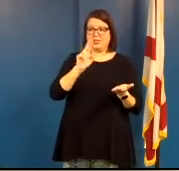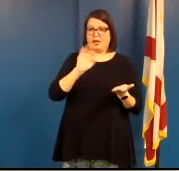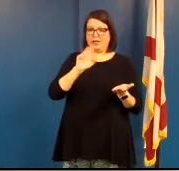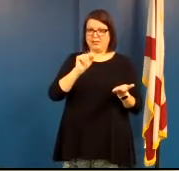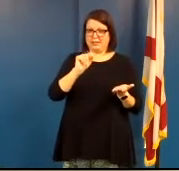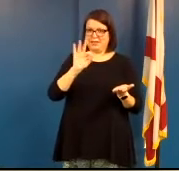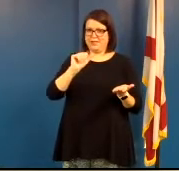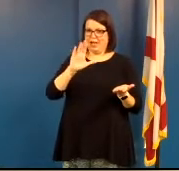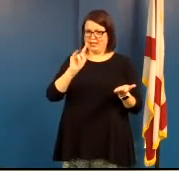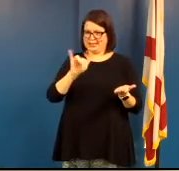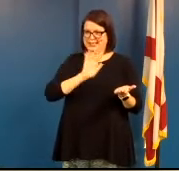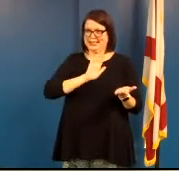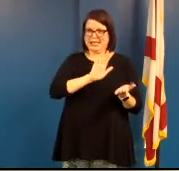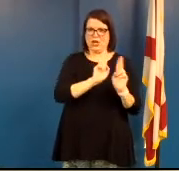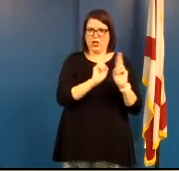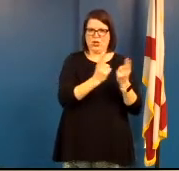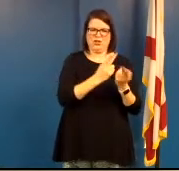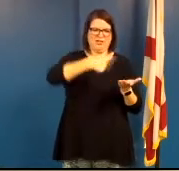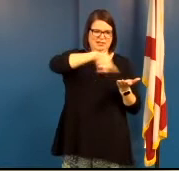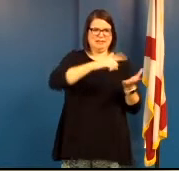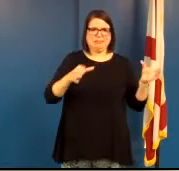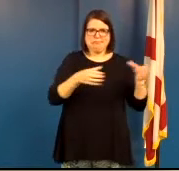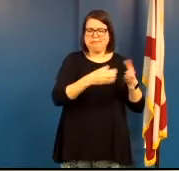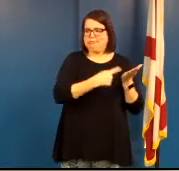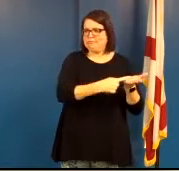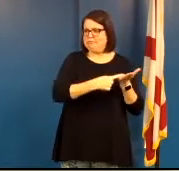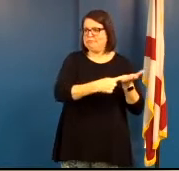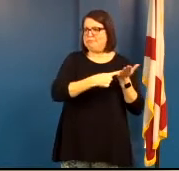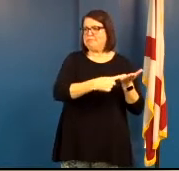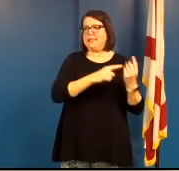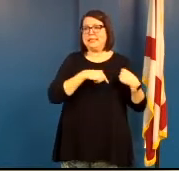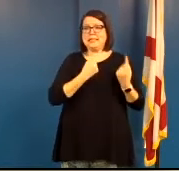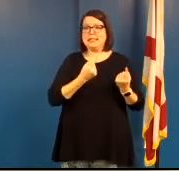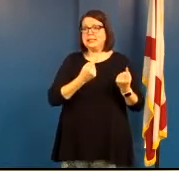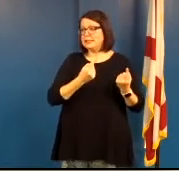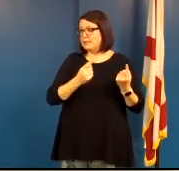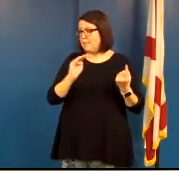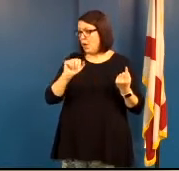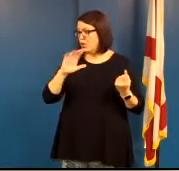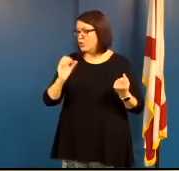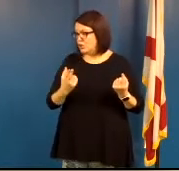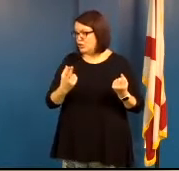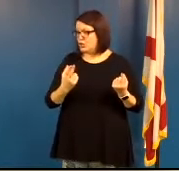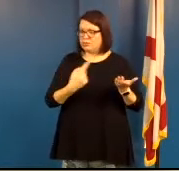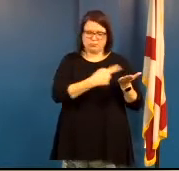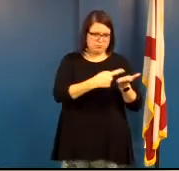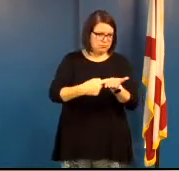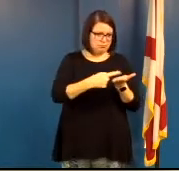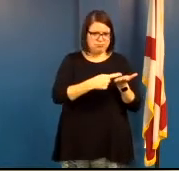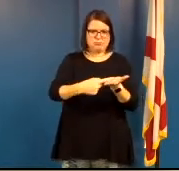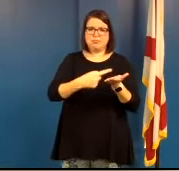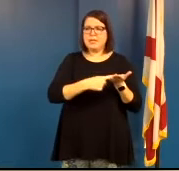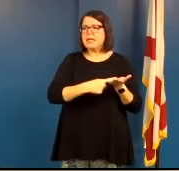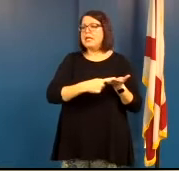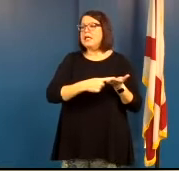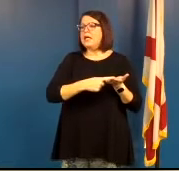in collective bargaining since March. We started off with an in-person meeting in since our first meeting. We've been